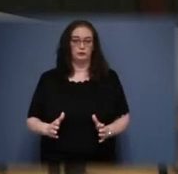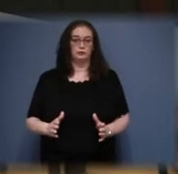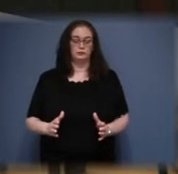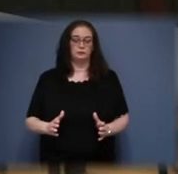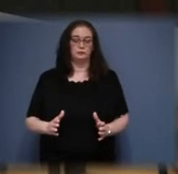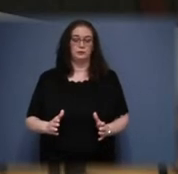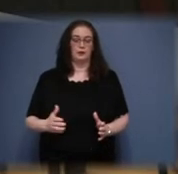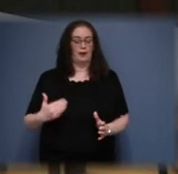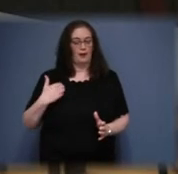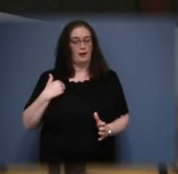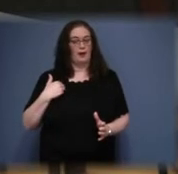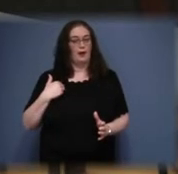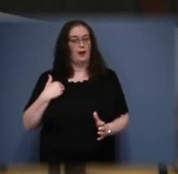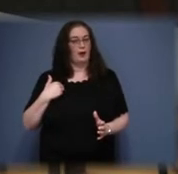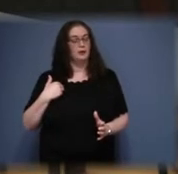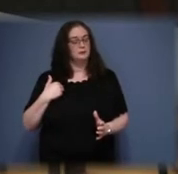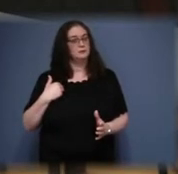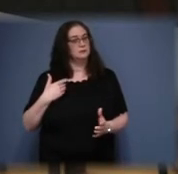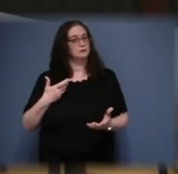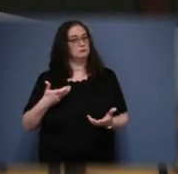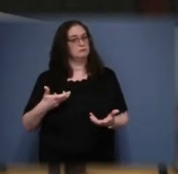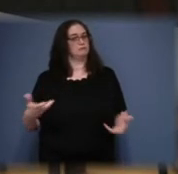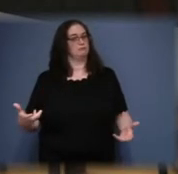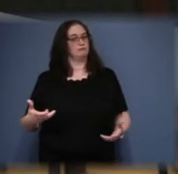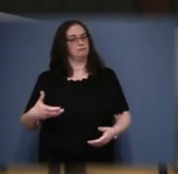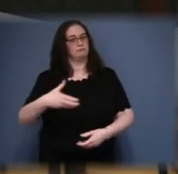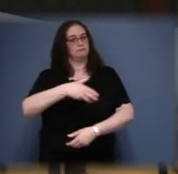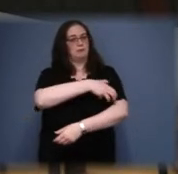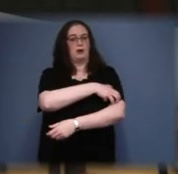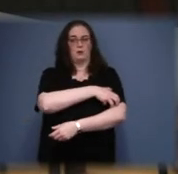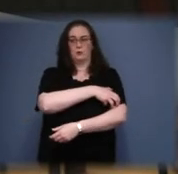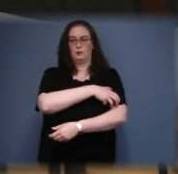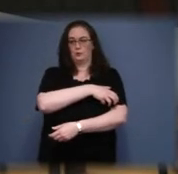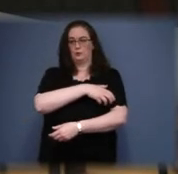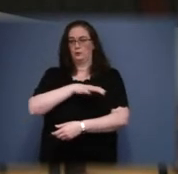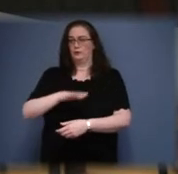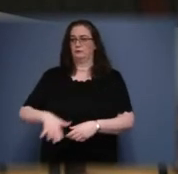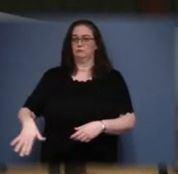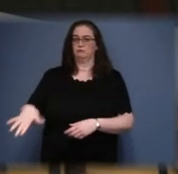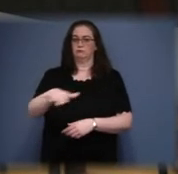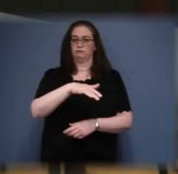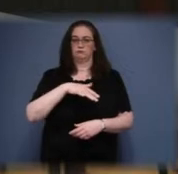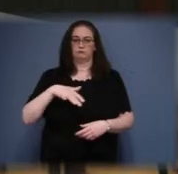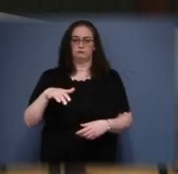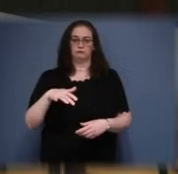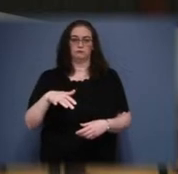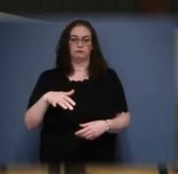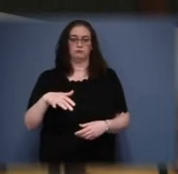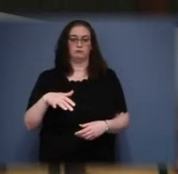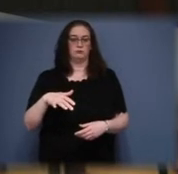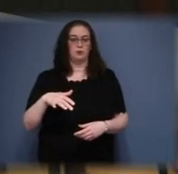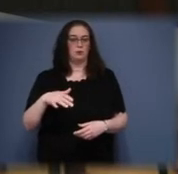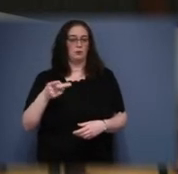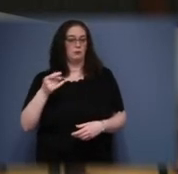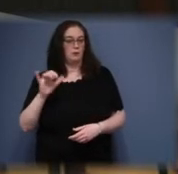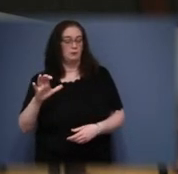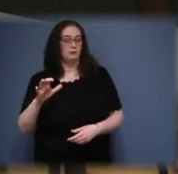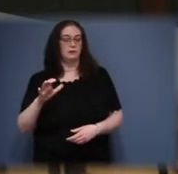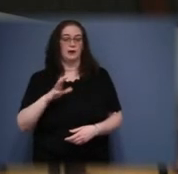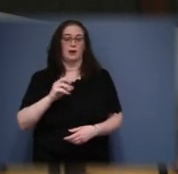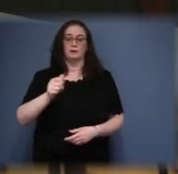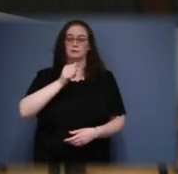wields considerable power in this environment, both public and private power.